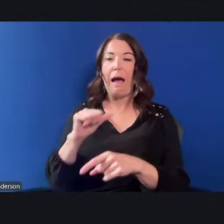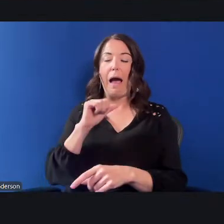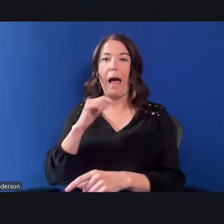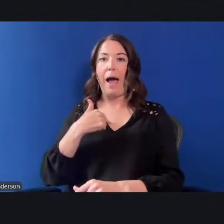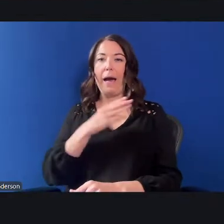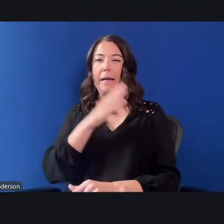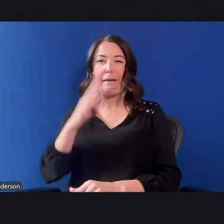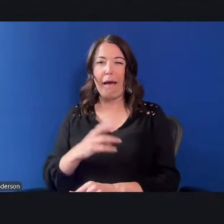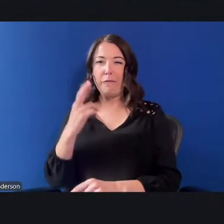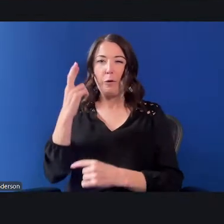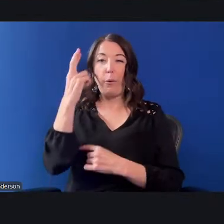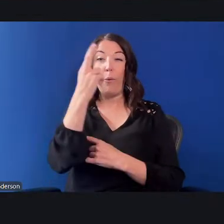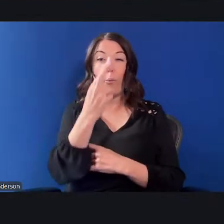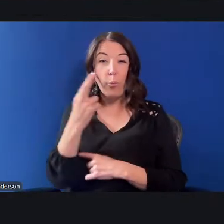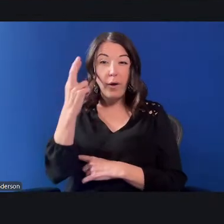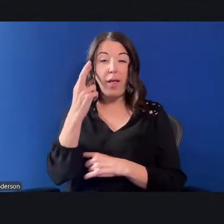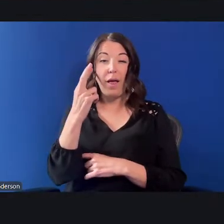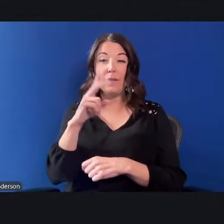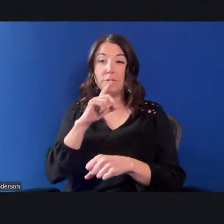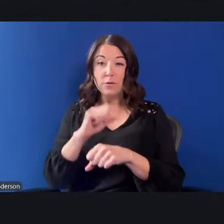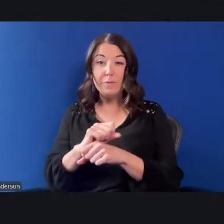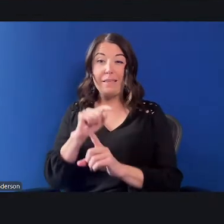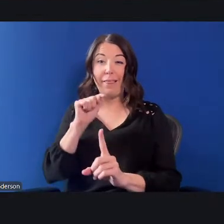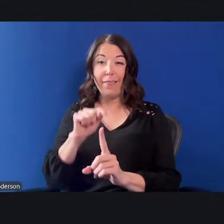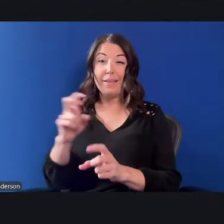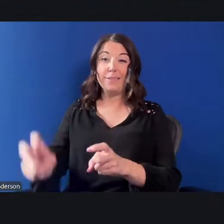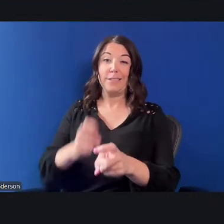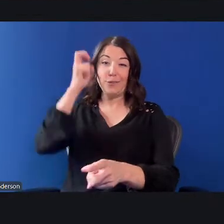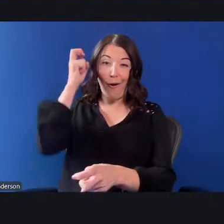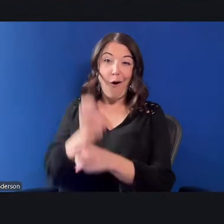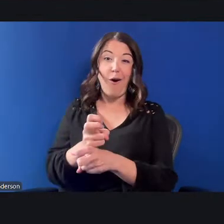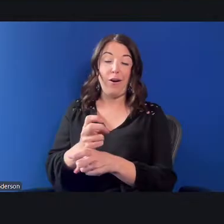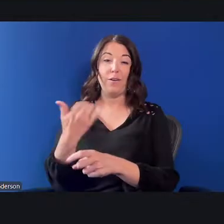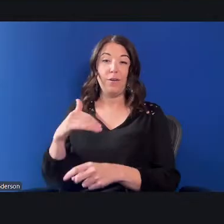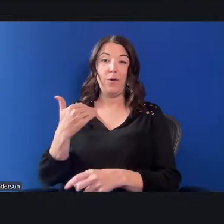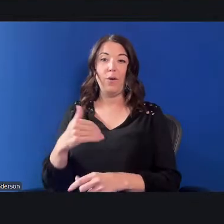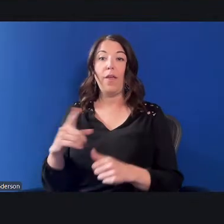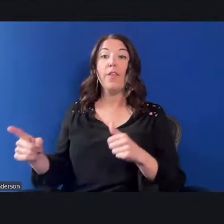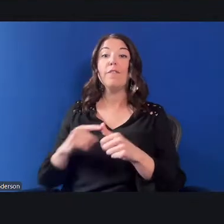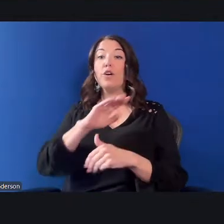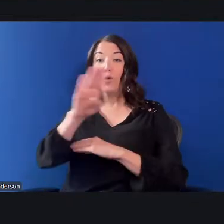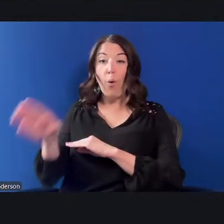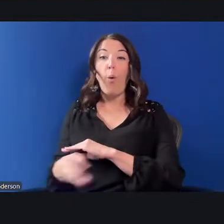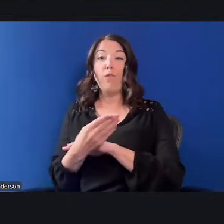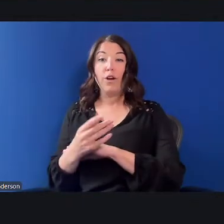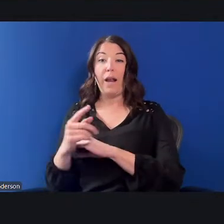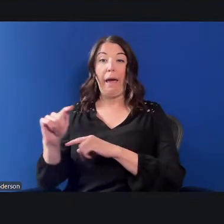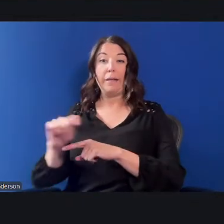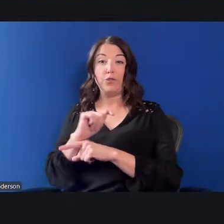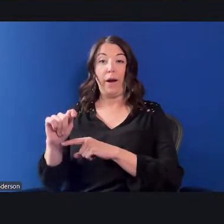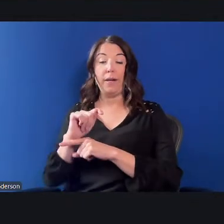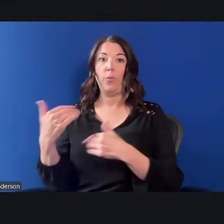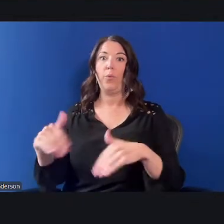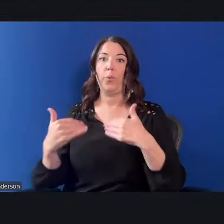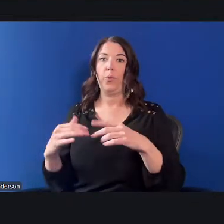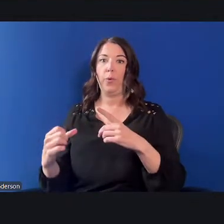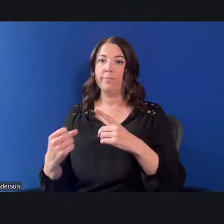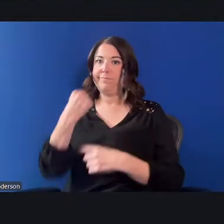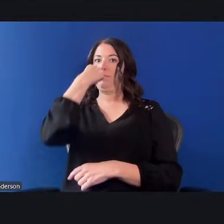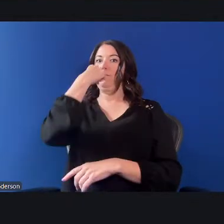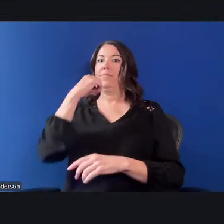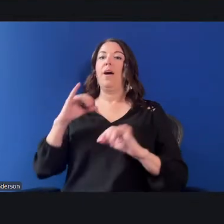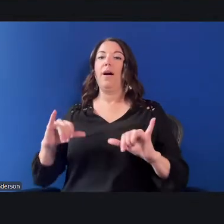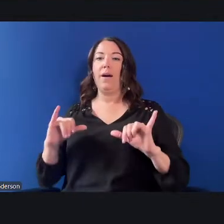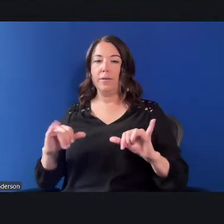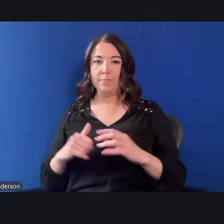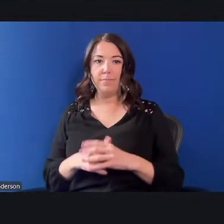encapsulates like how hard it is. I think the first overnight, kind of, but still, even then. So on